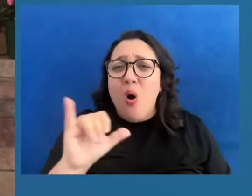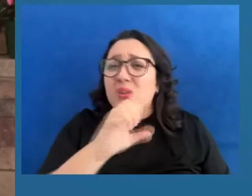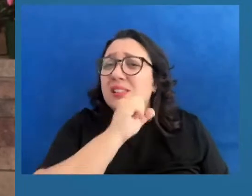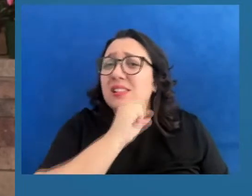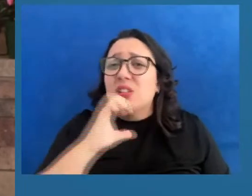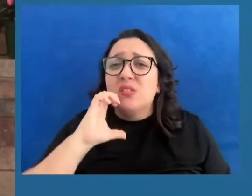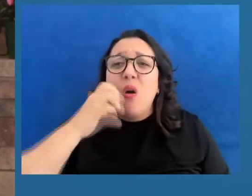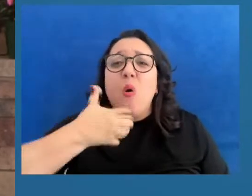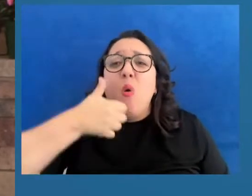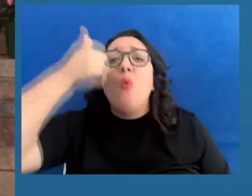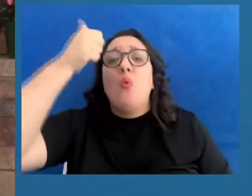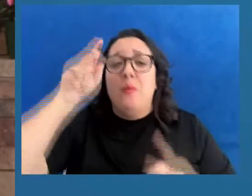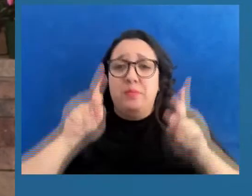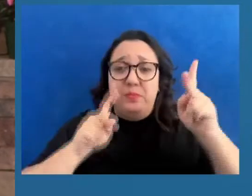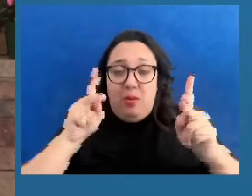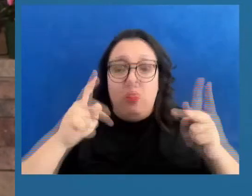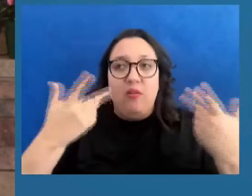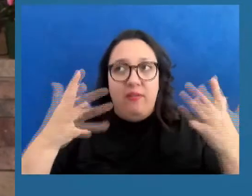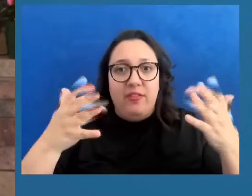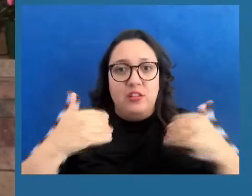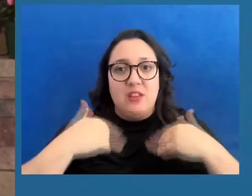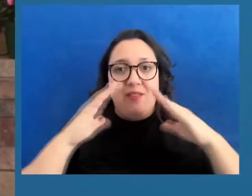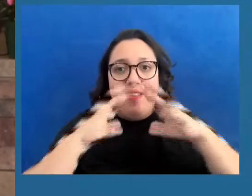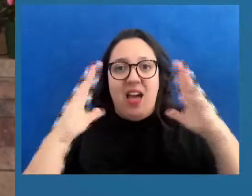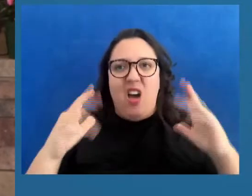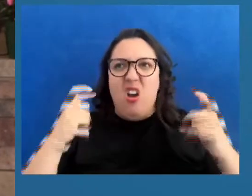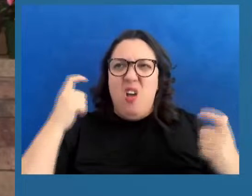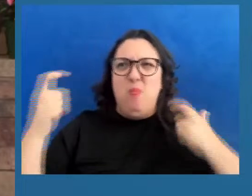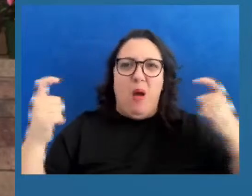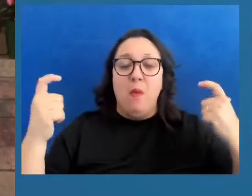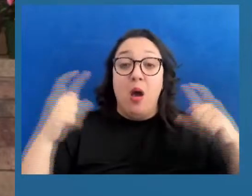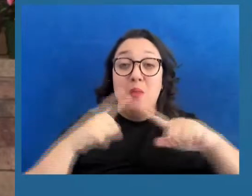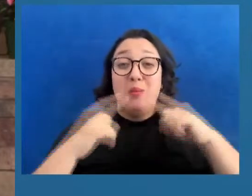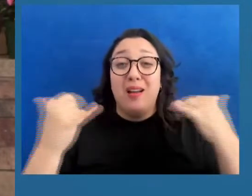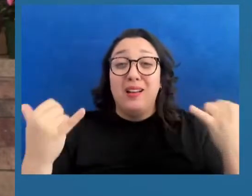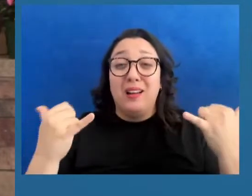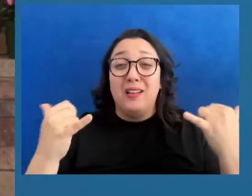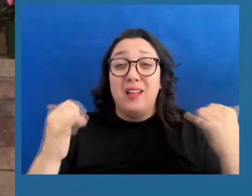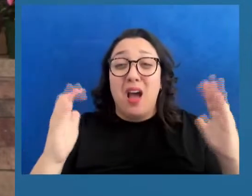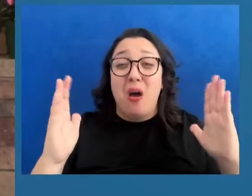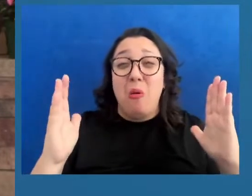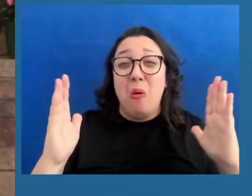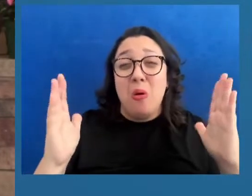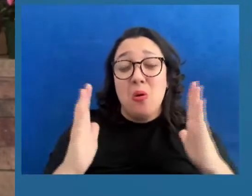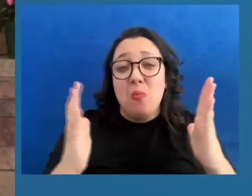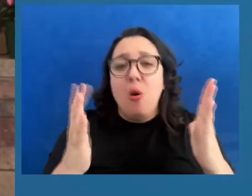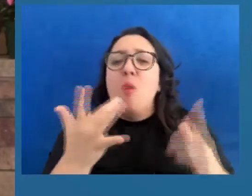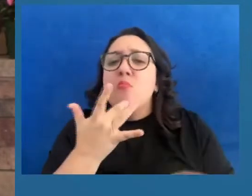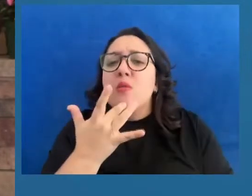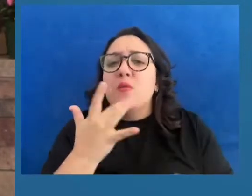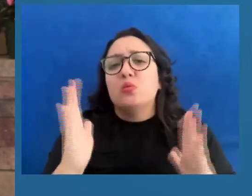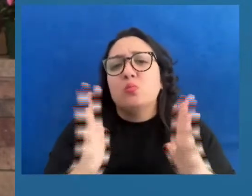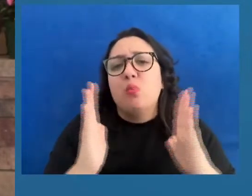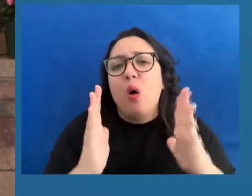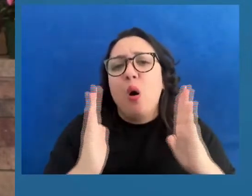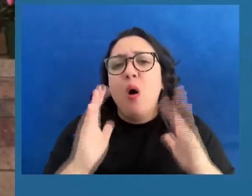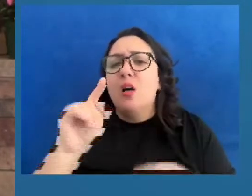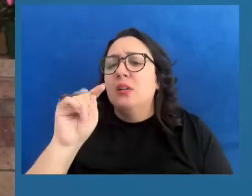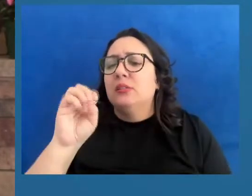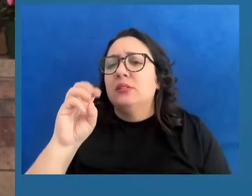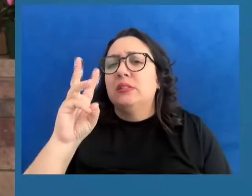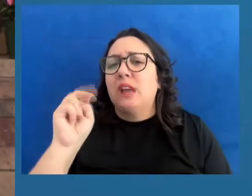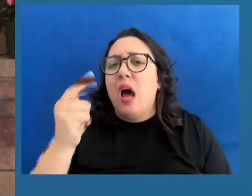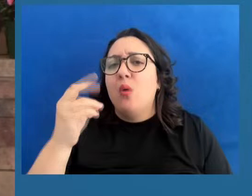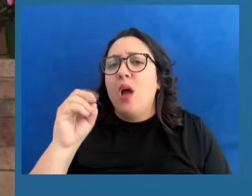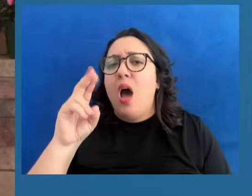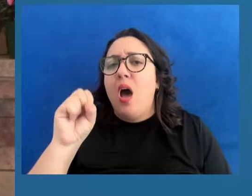they've been blessed with the home, but they want to downsize. If there's not, a condo or an apartment or a townhouse to move to, then their options are